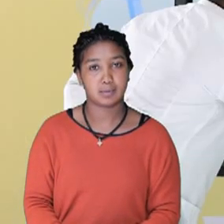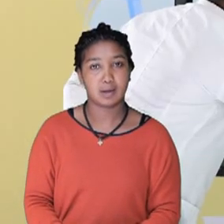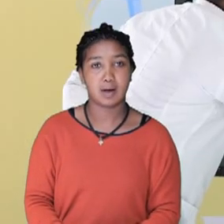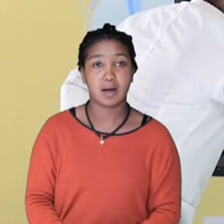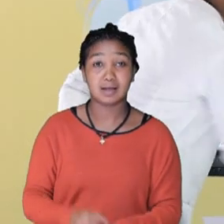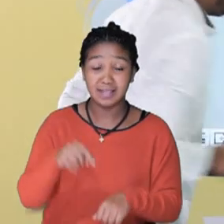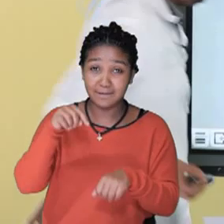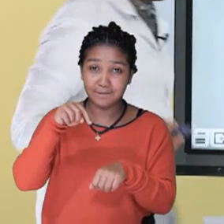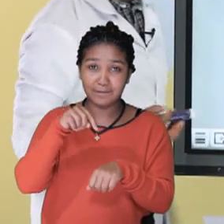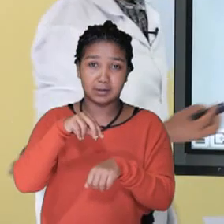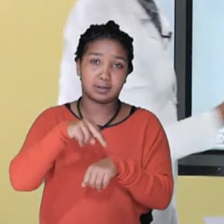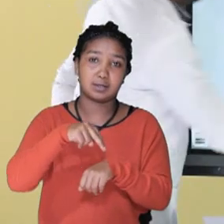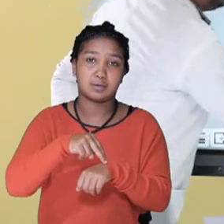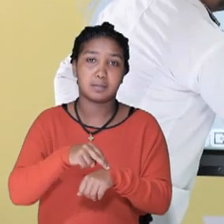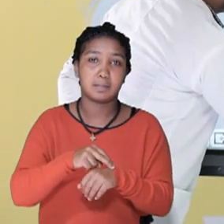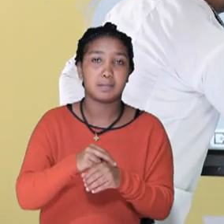pattern. Now,